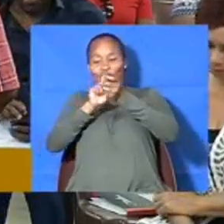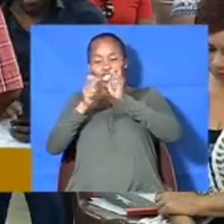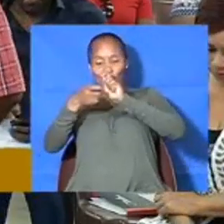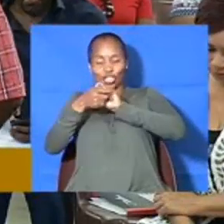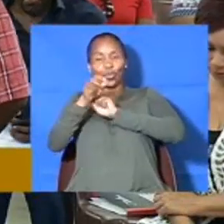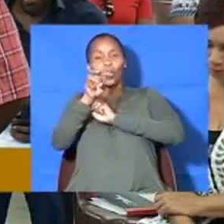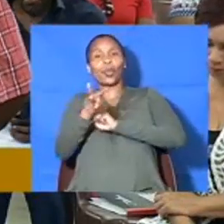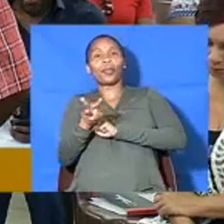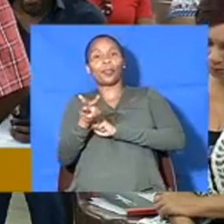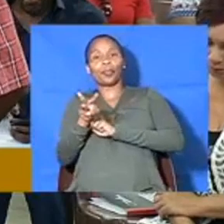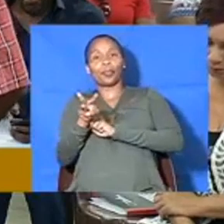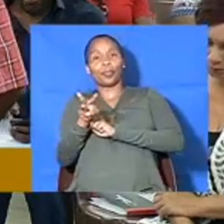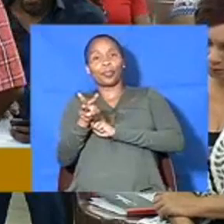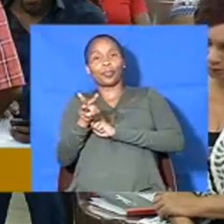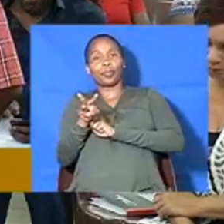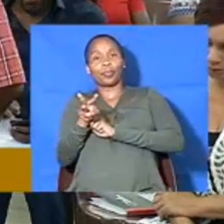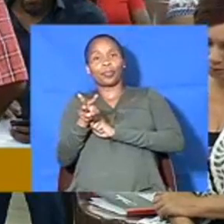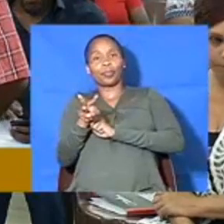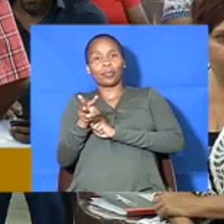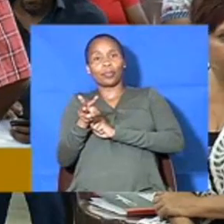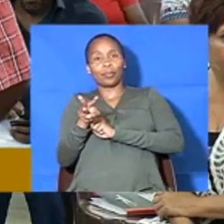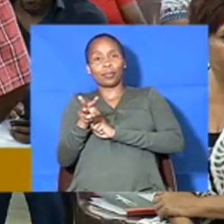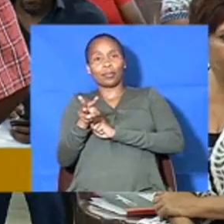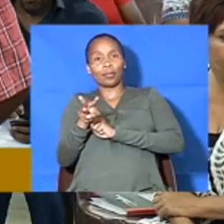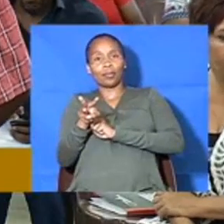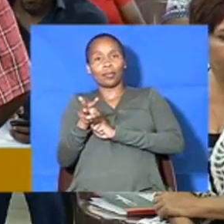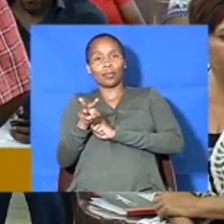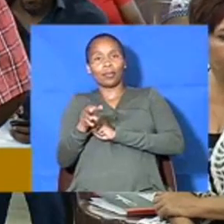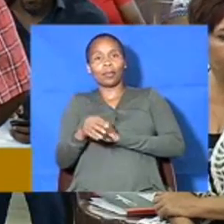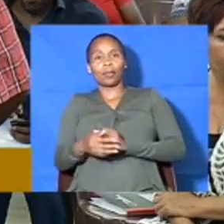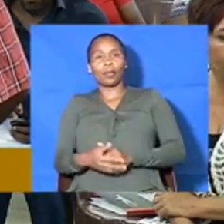The request, it was simple.